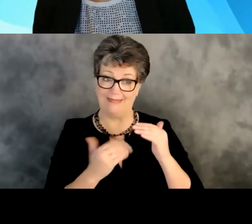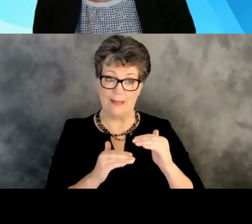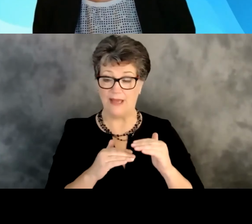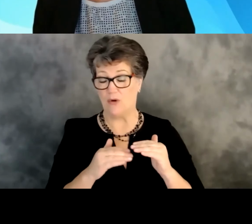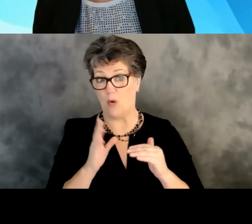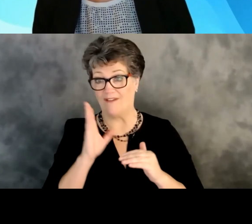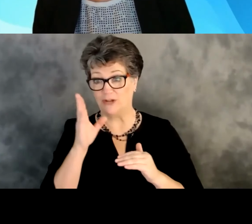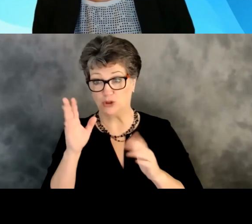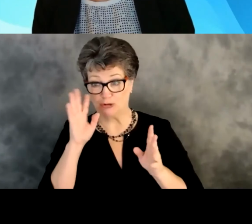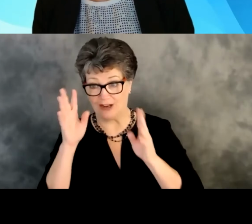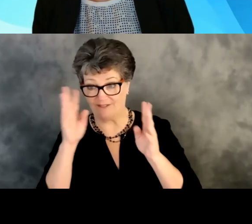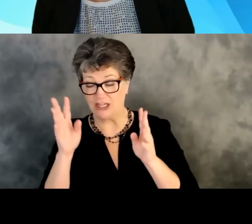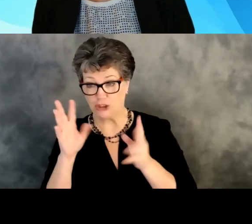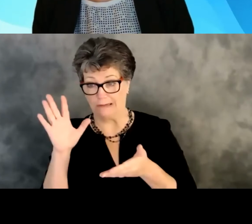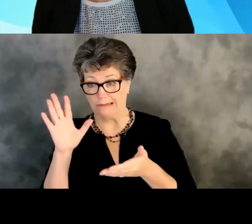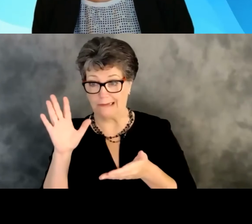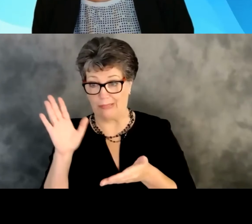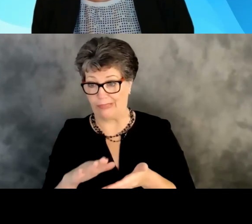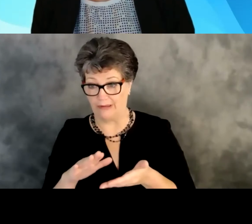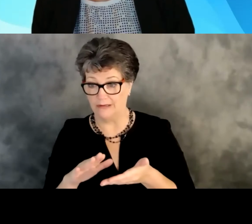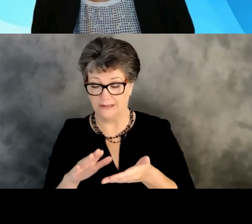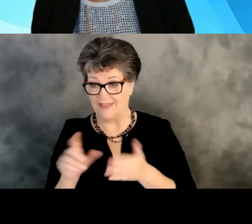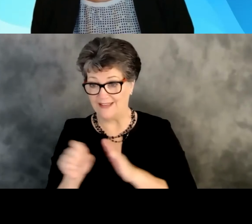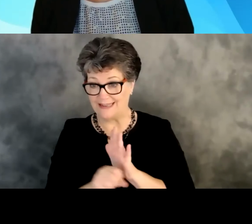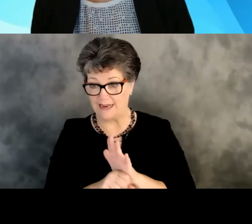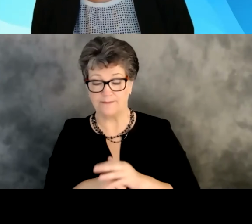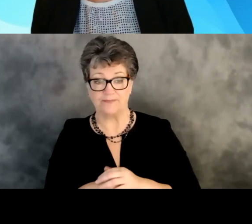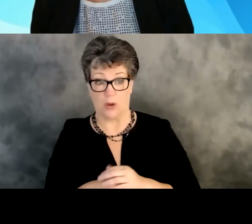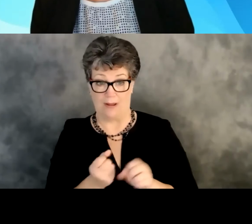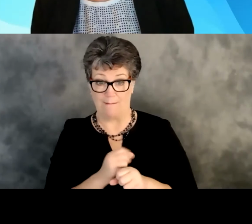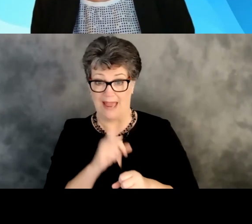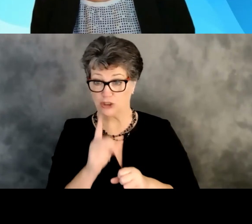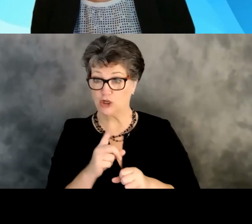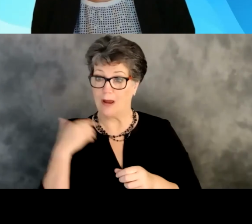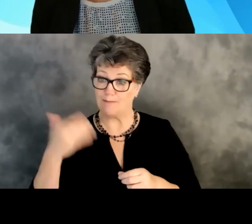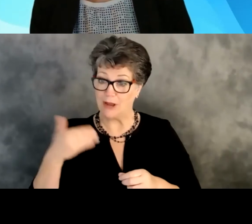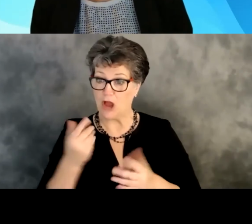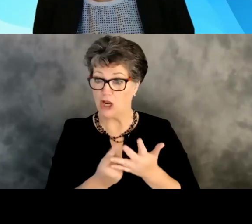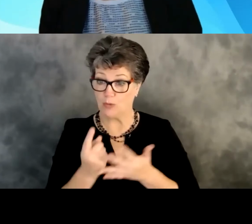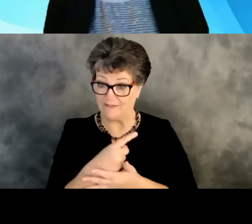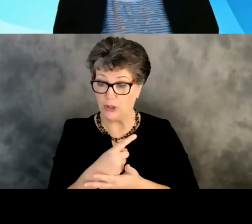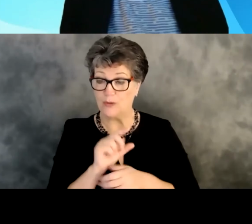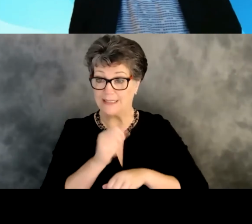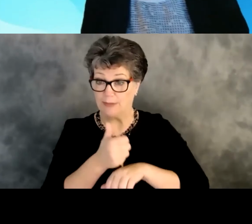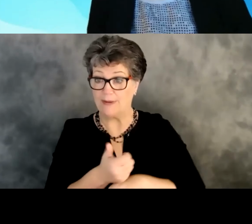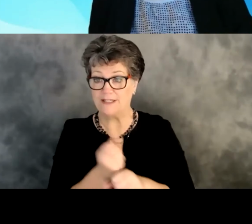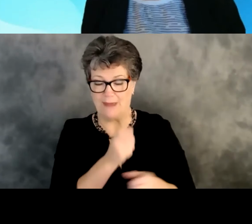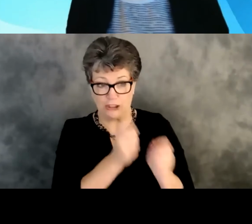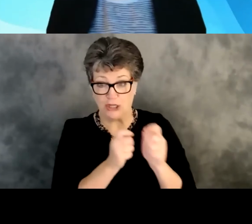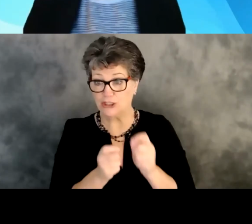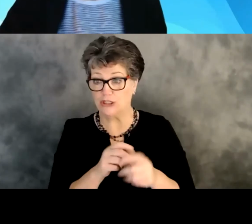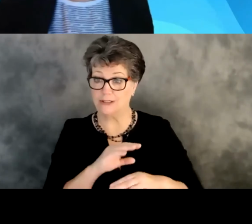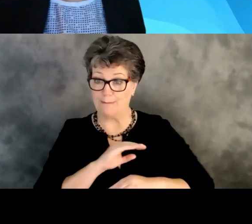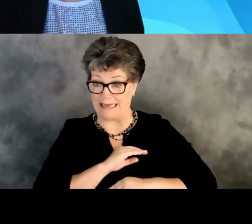future innovation in our very diverse state. How are we going to make sure that a periodic review is implemented to make needed changes to meet the